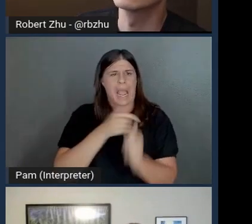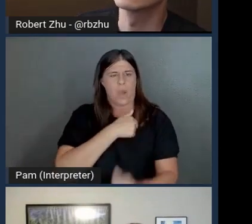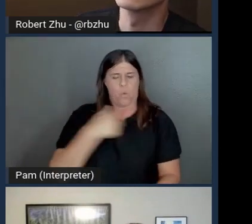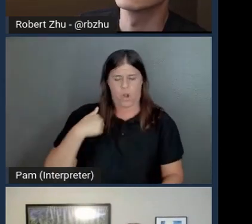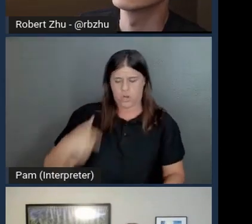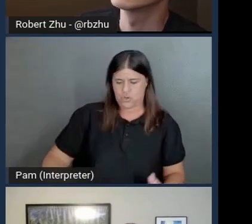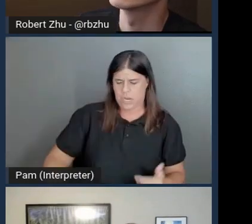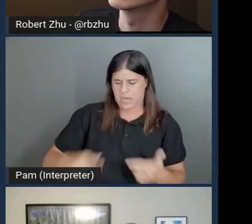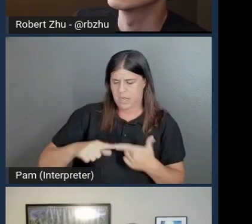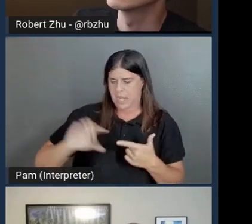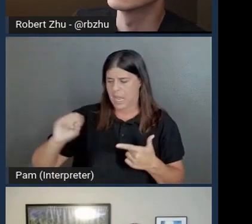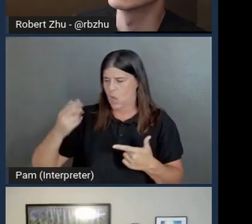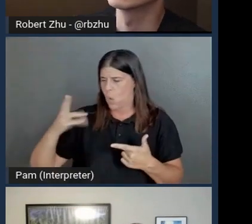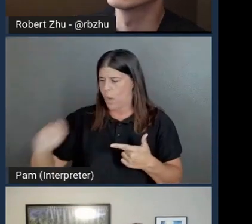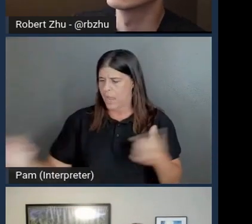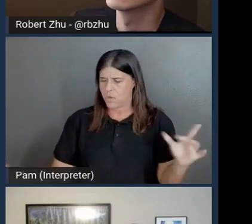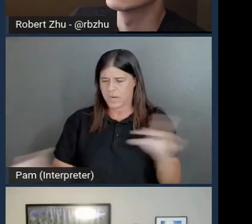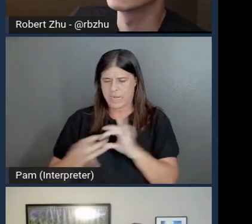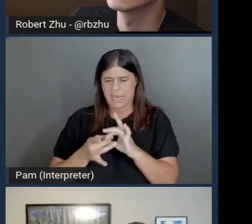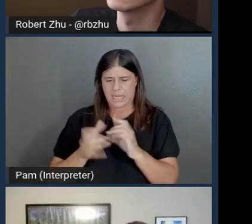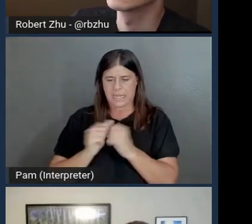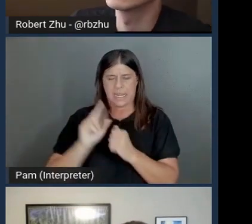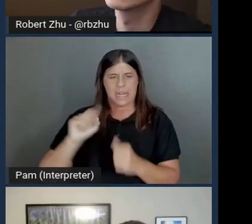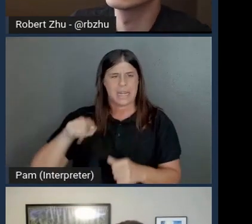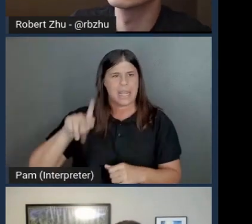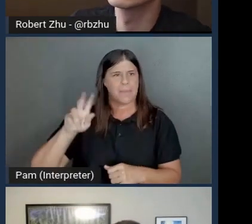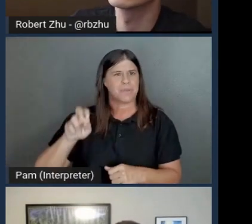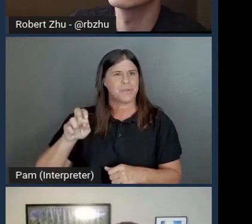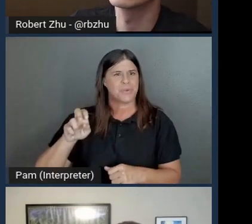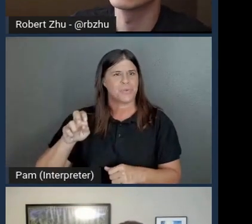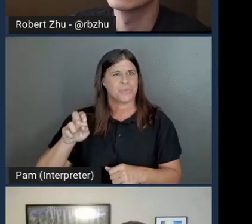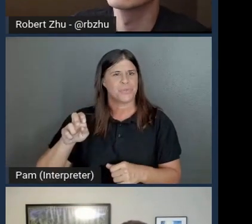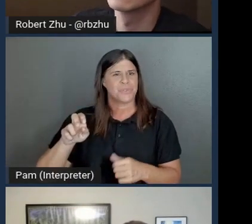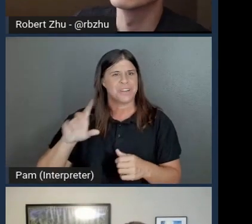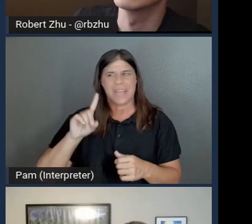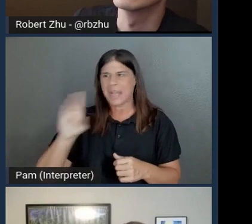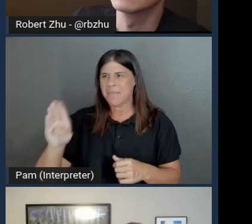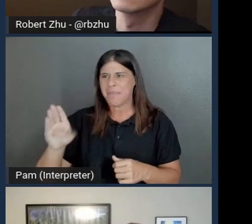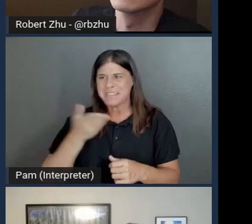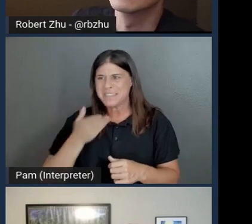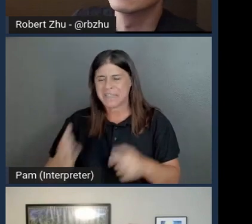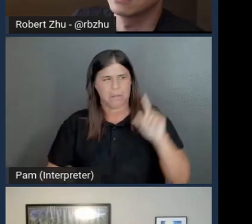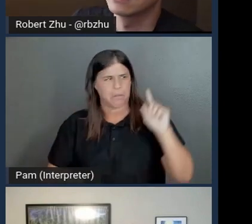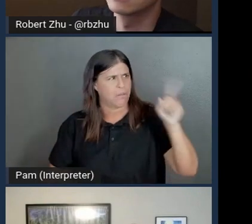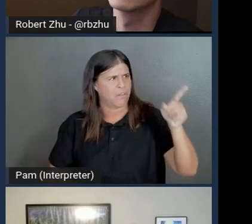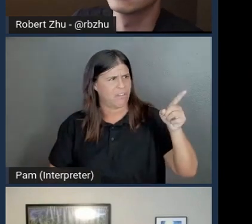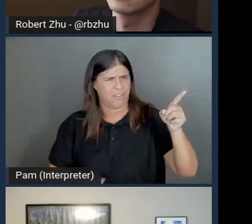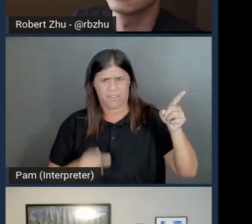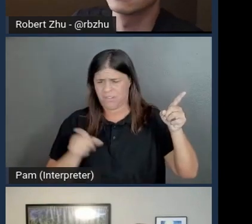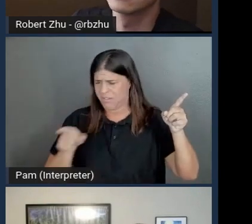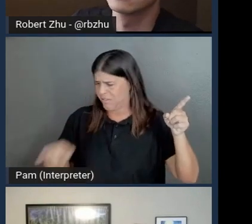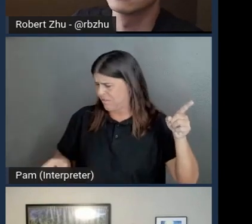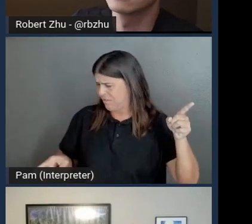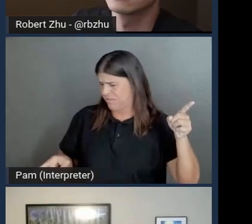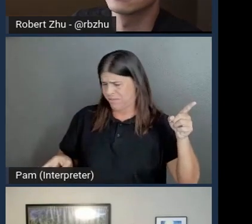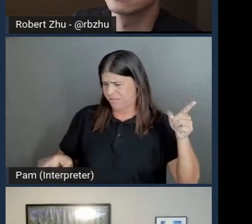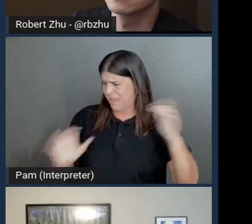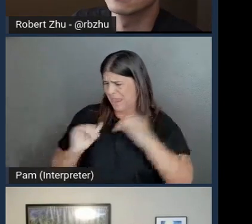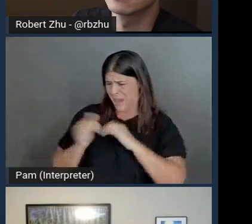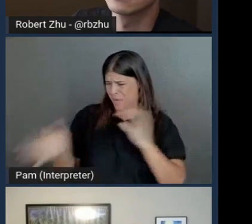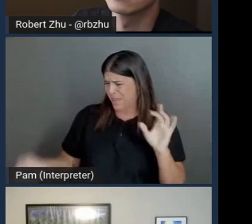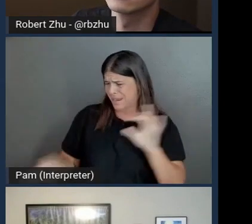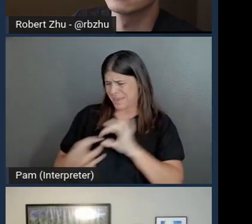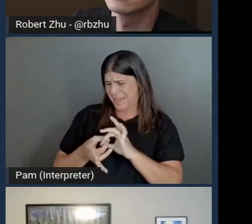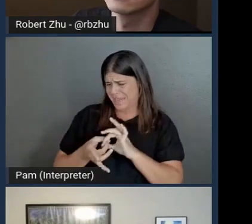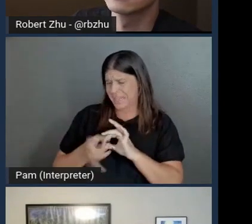Ohio connected in Neptune database blocks? Things you just wouldn't expect to be connected in any kind of specific way are the types of